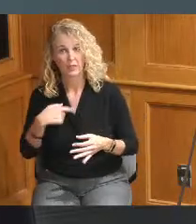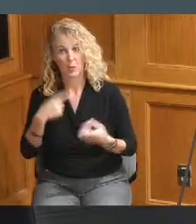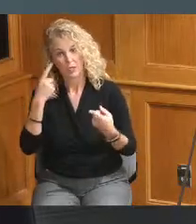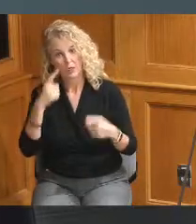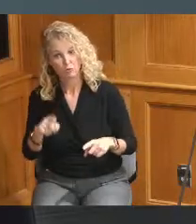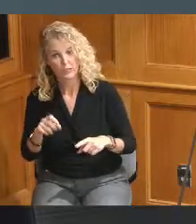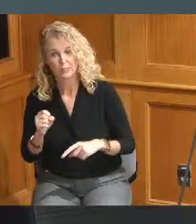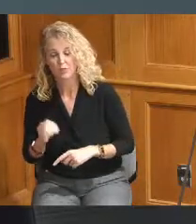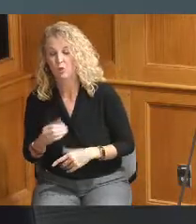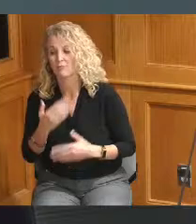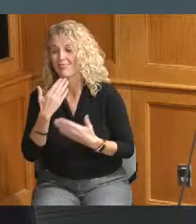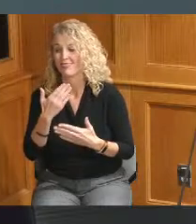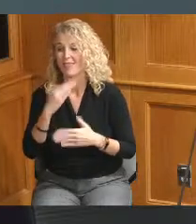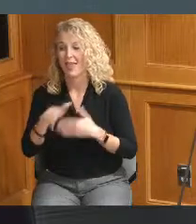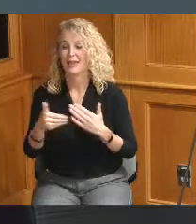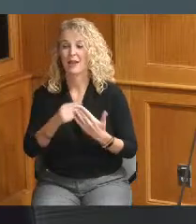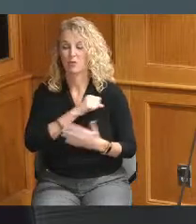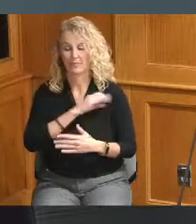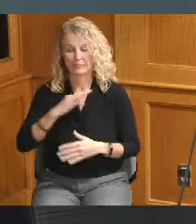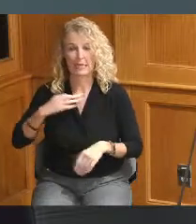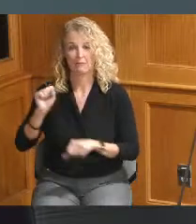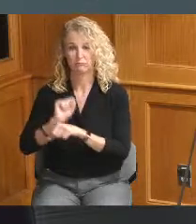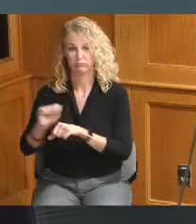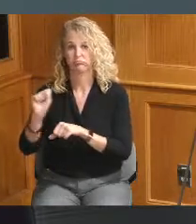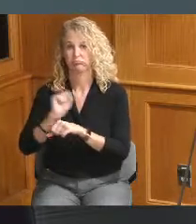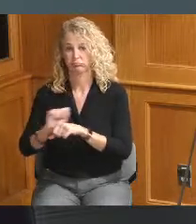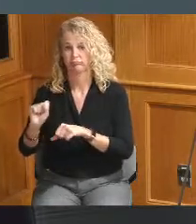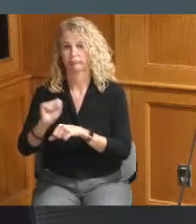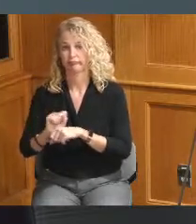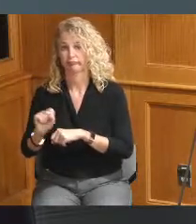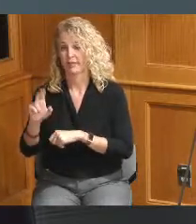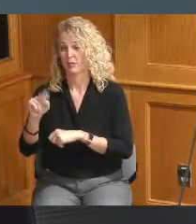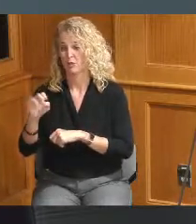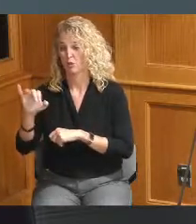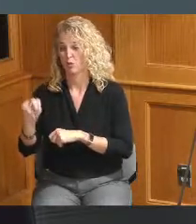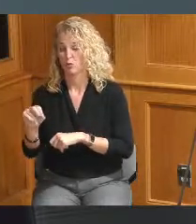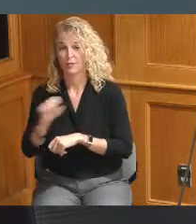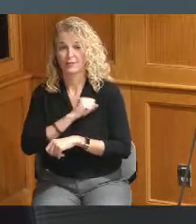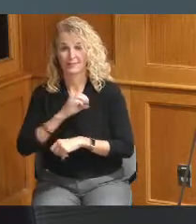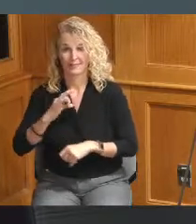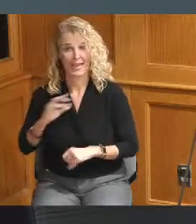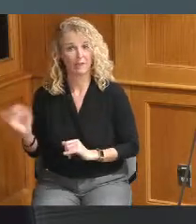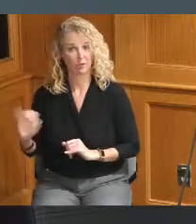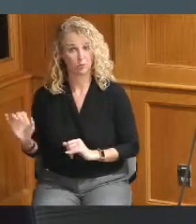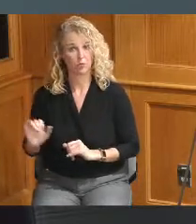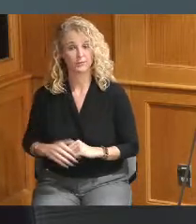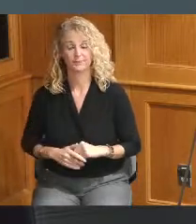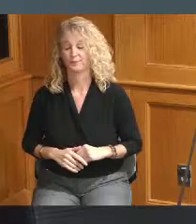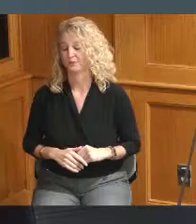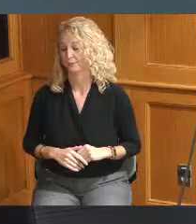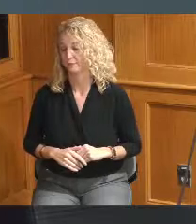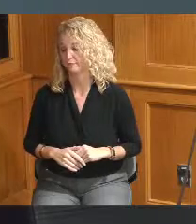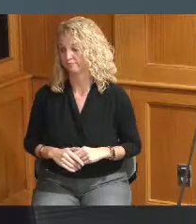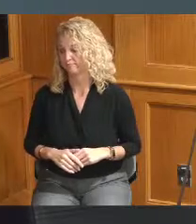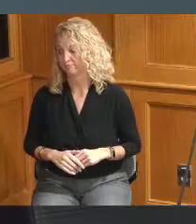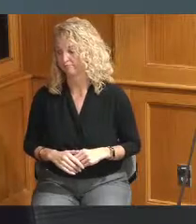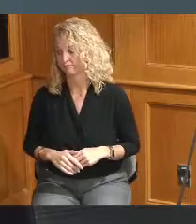agree on. So I want to thank our staff and also the unions for that hard work.